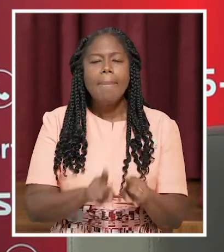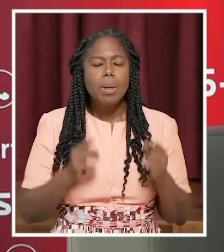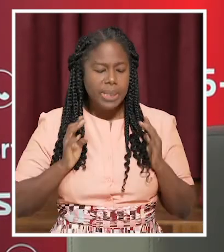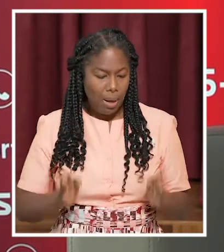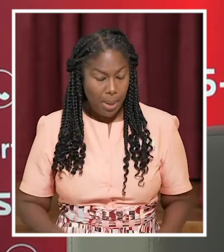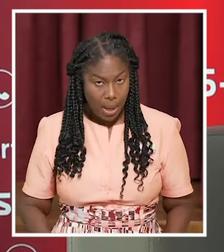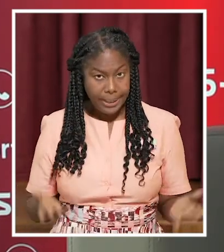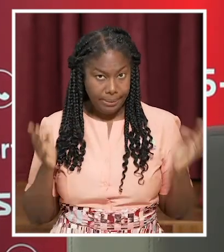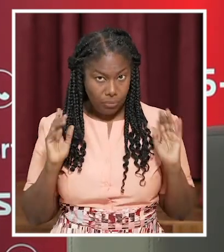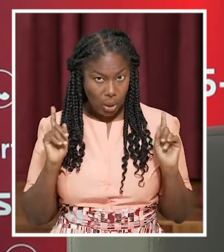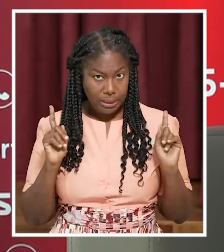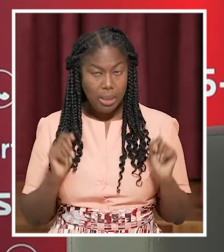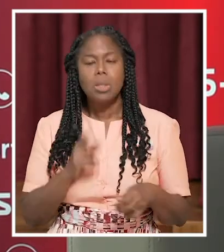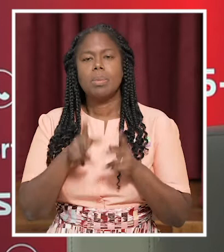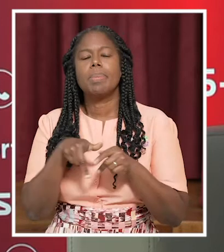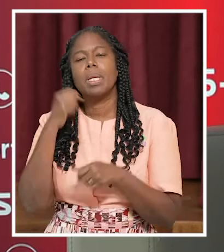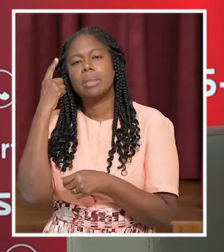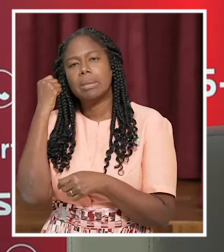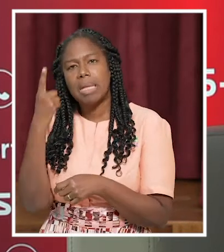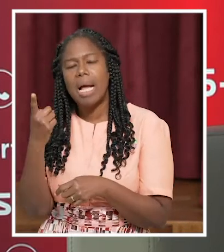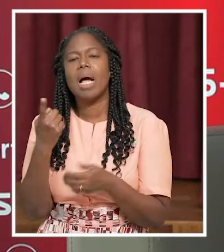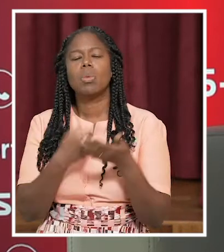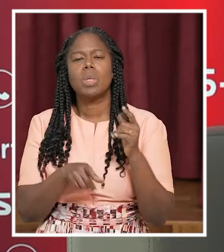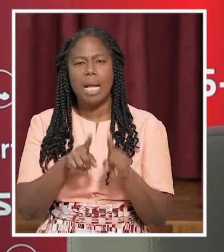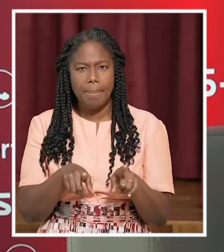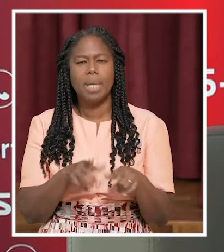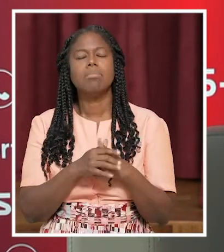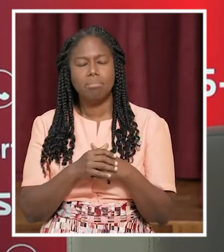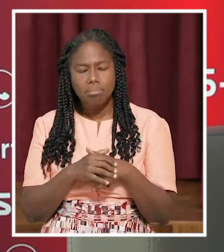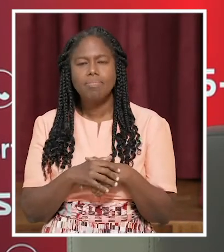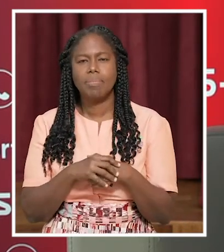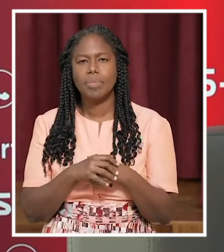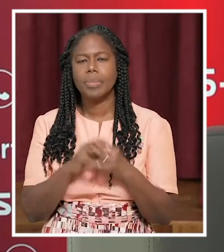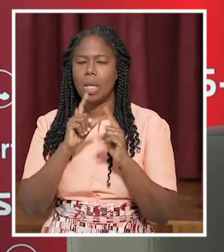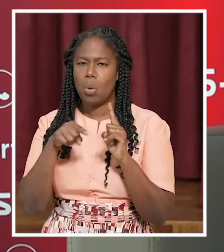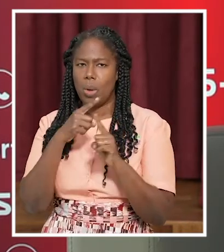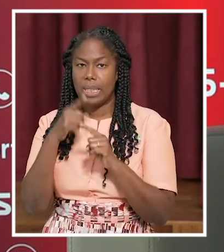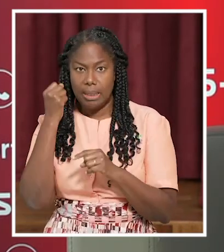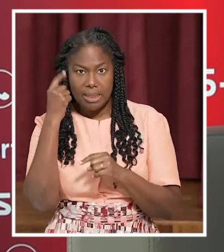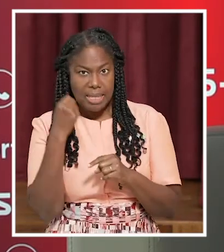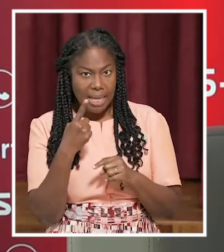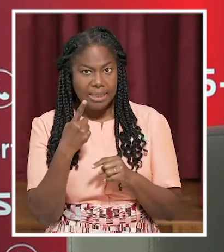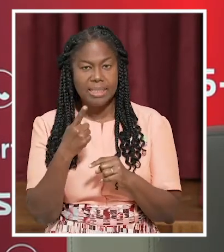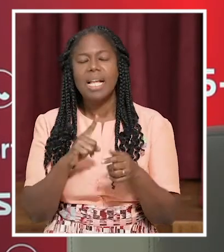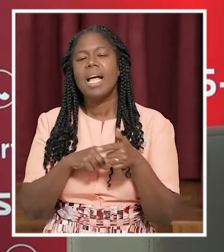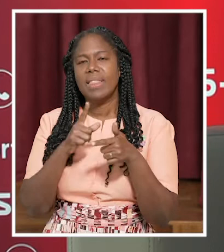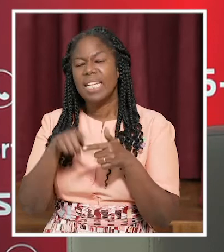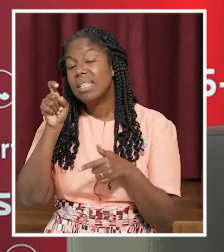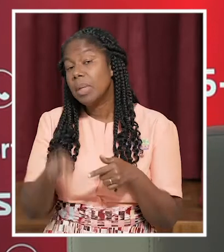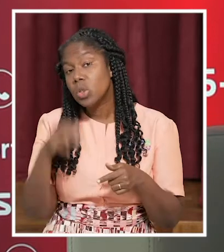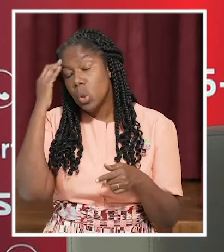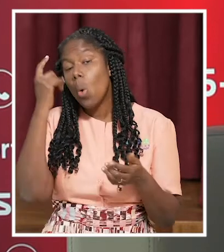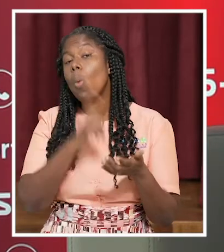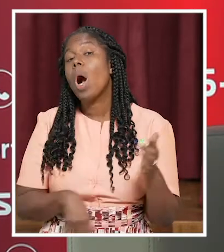said. So they are able to recognize it when it comes on. When they recognize it, now they need to know now what to do.